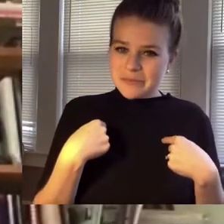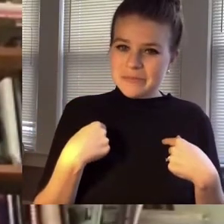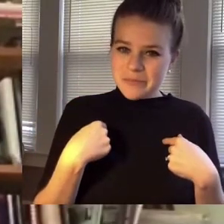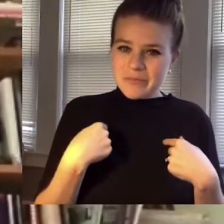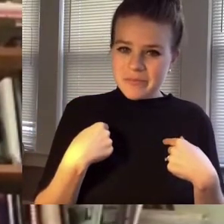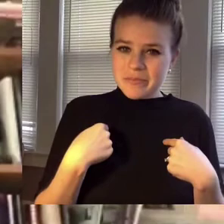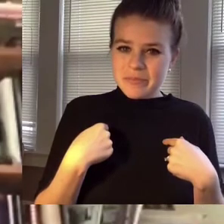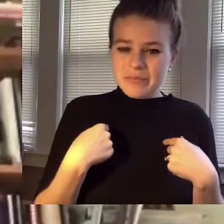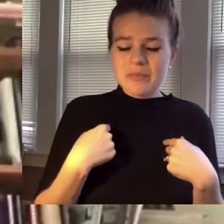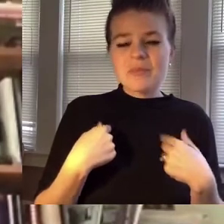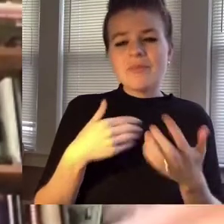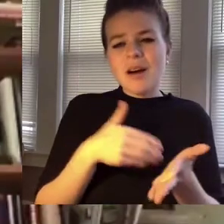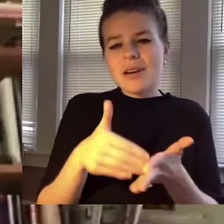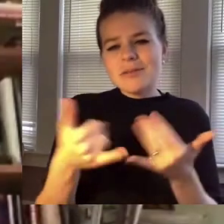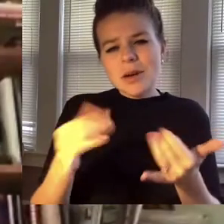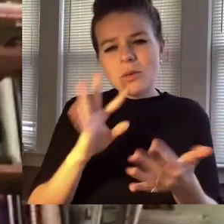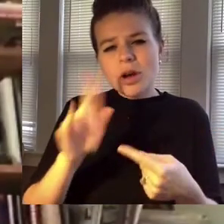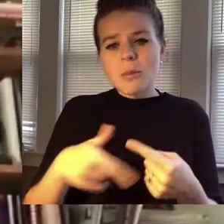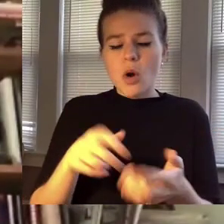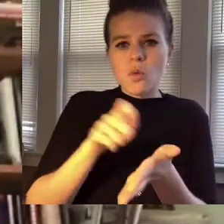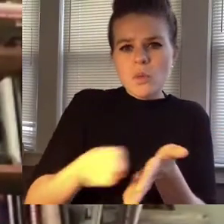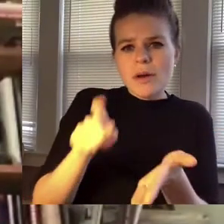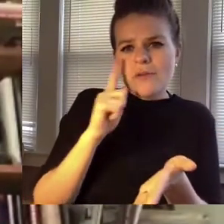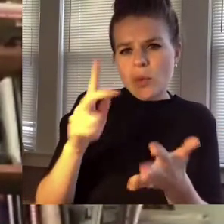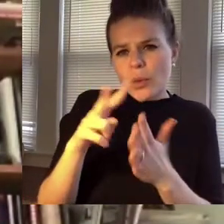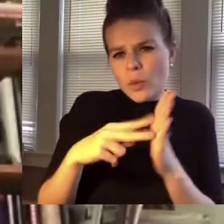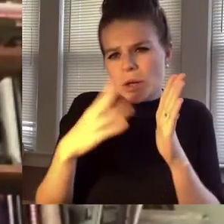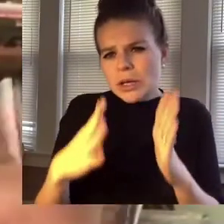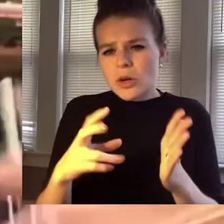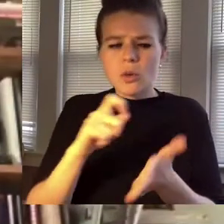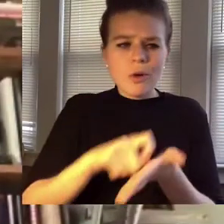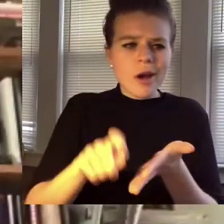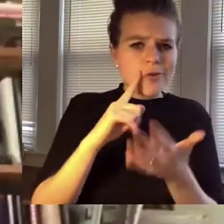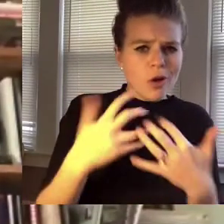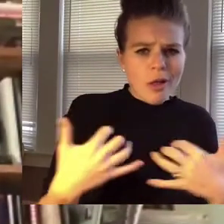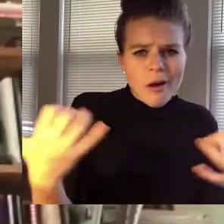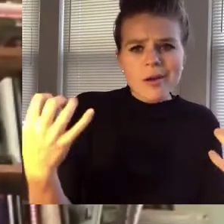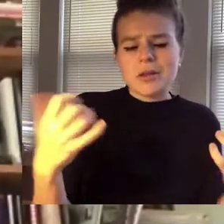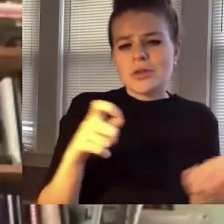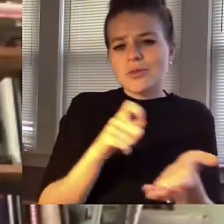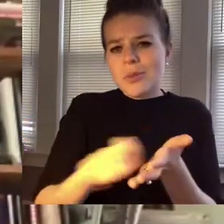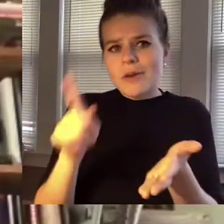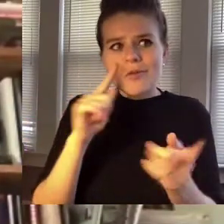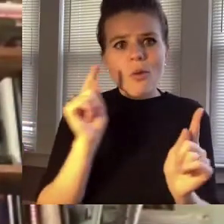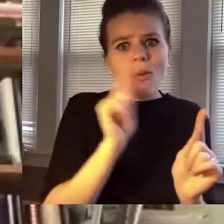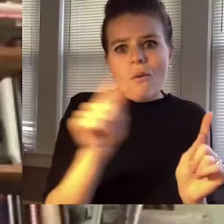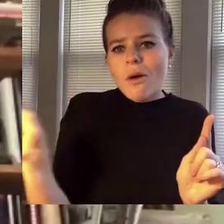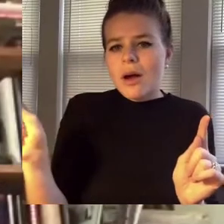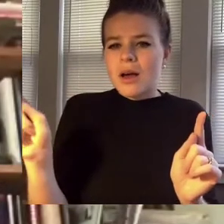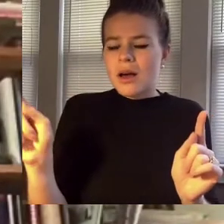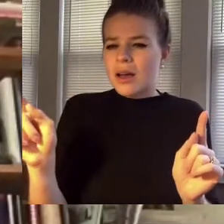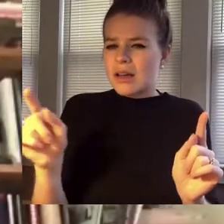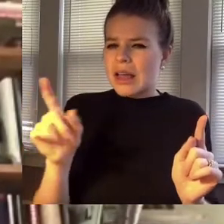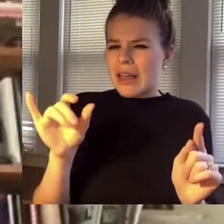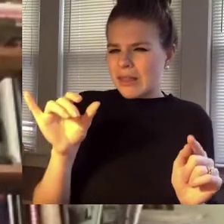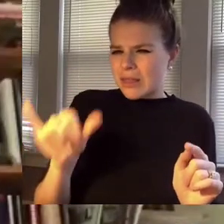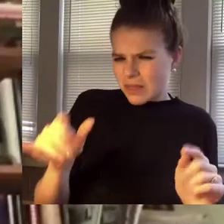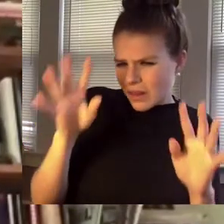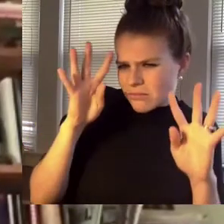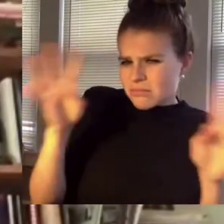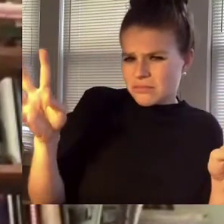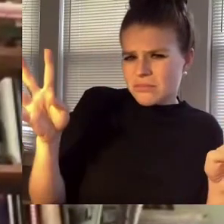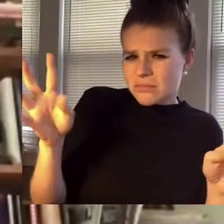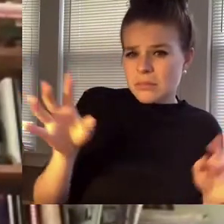for the reader, writing for the audience. And that's an invention. And I think if we are going to